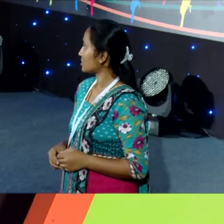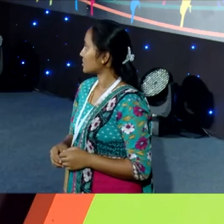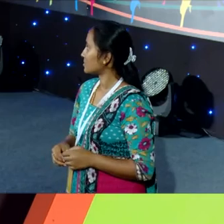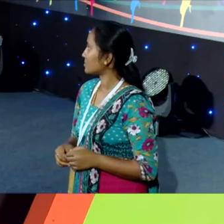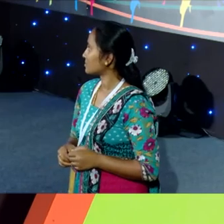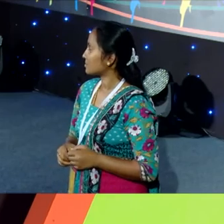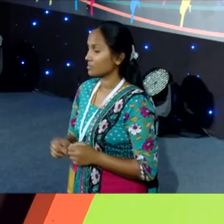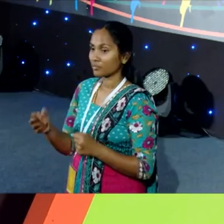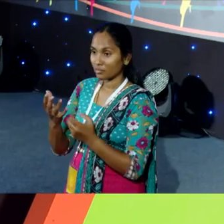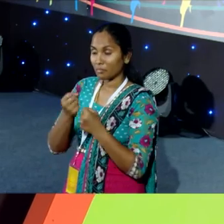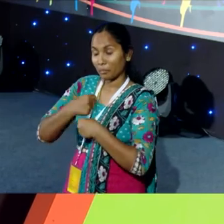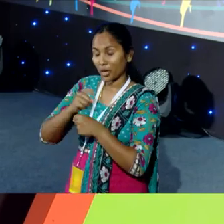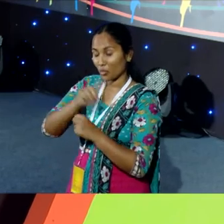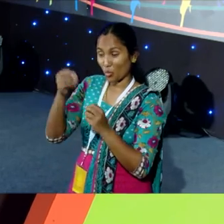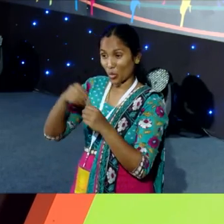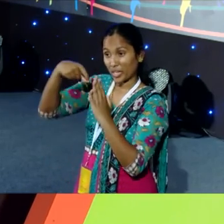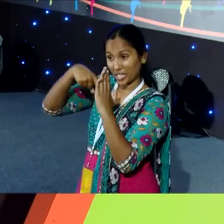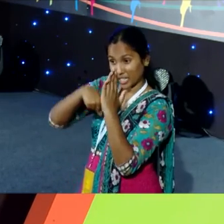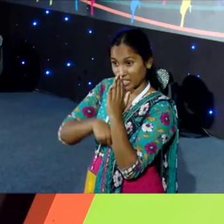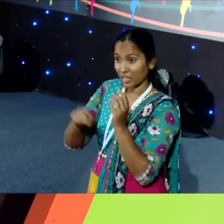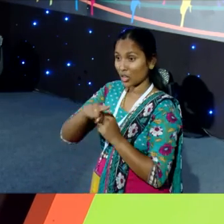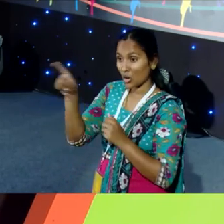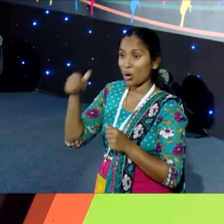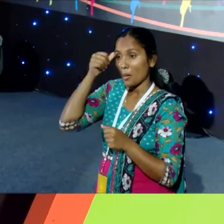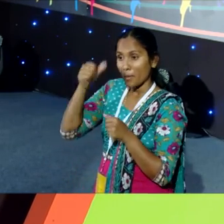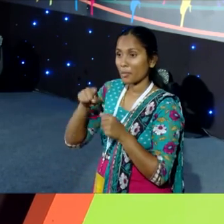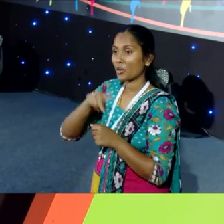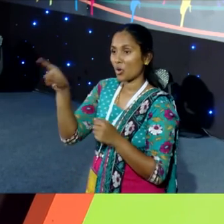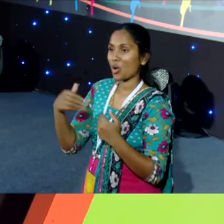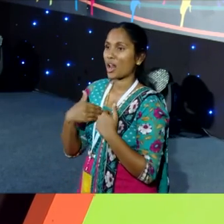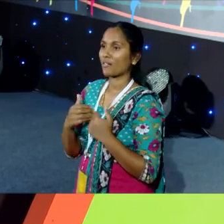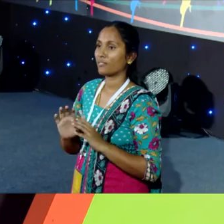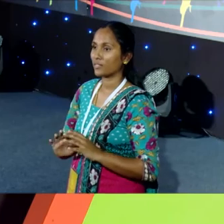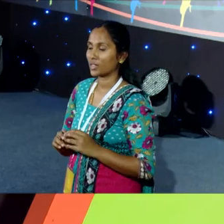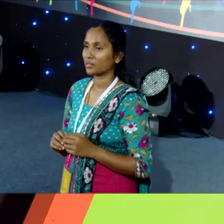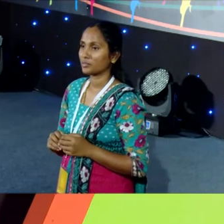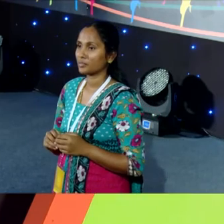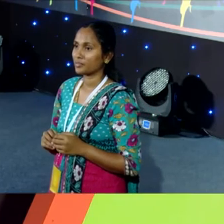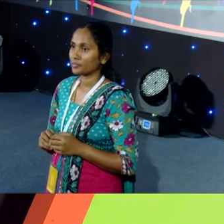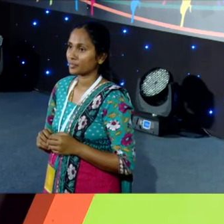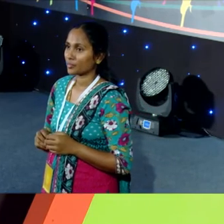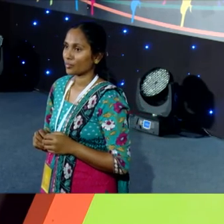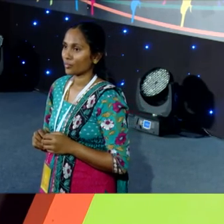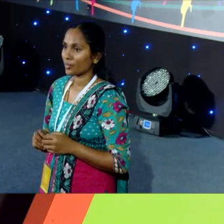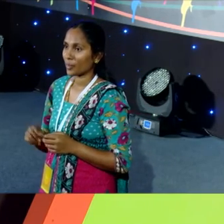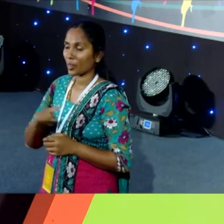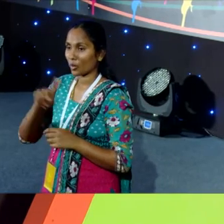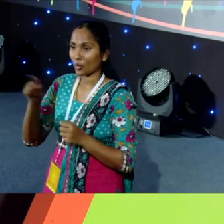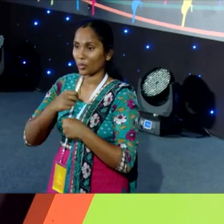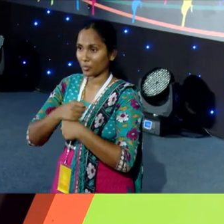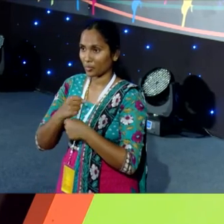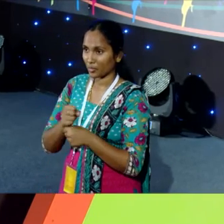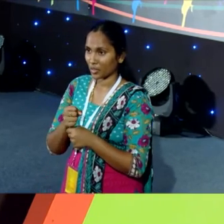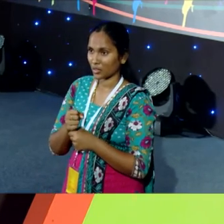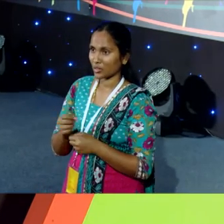you can make out detail. That's the kind of memory that we all have. So the Mossad trains people who eventually end up